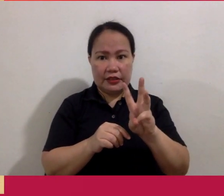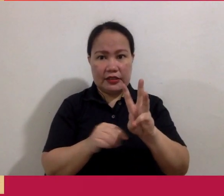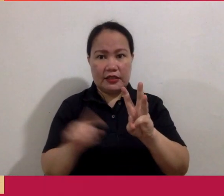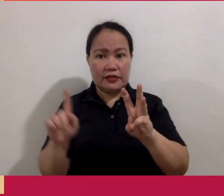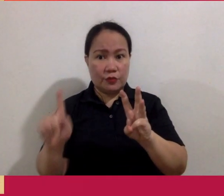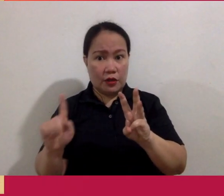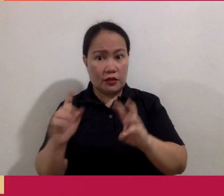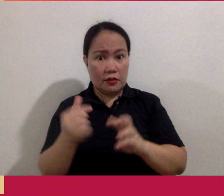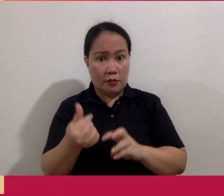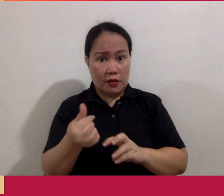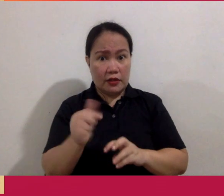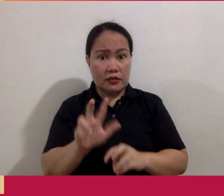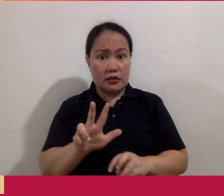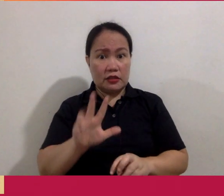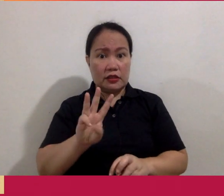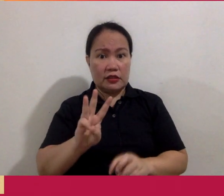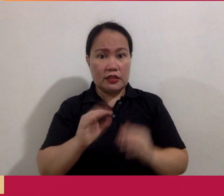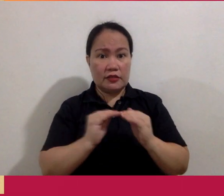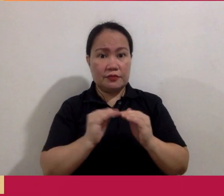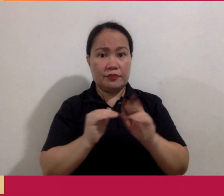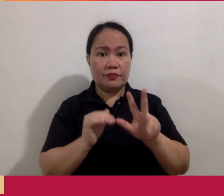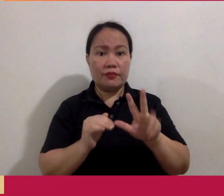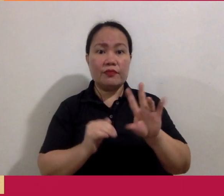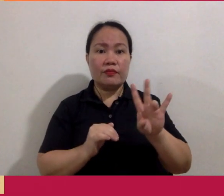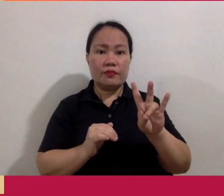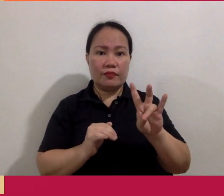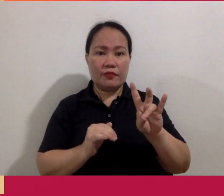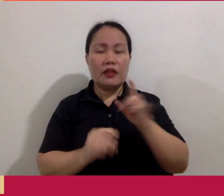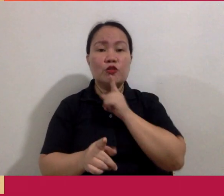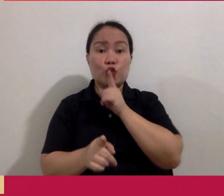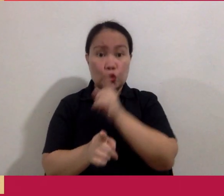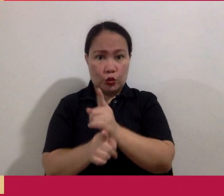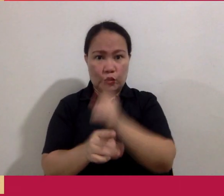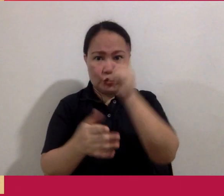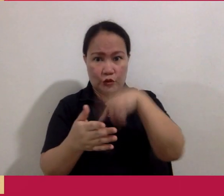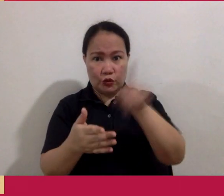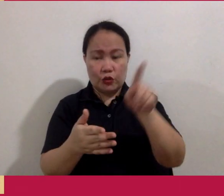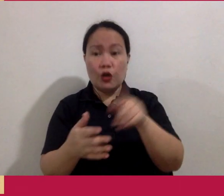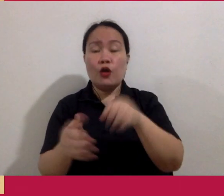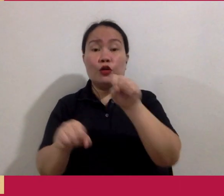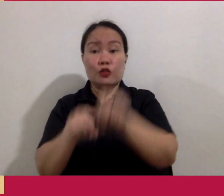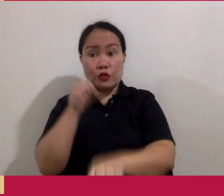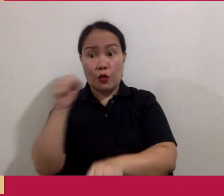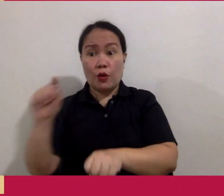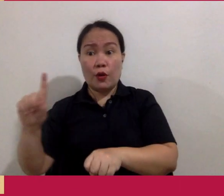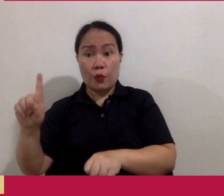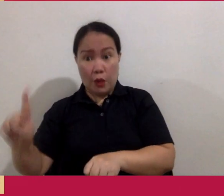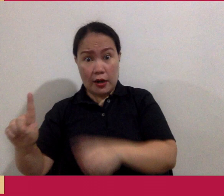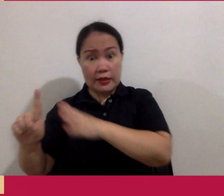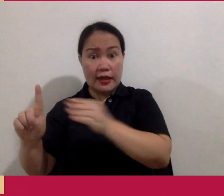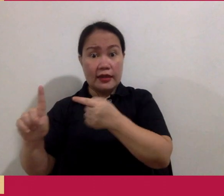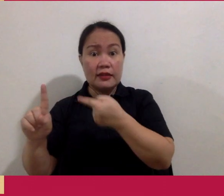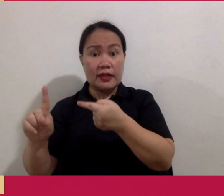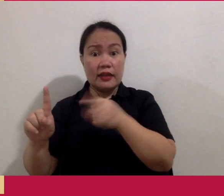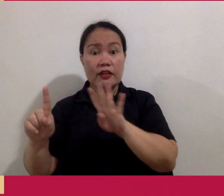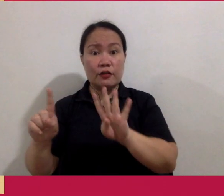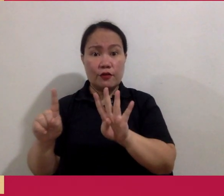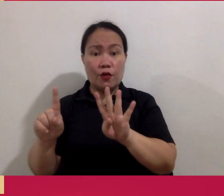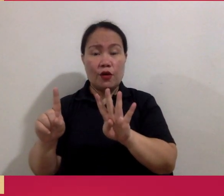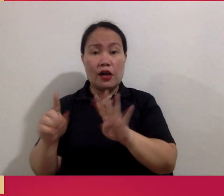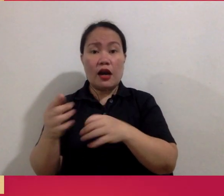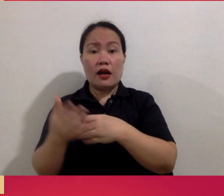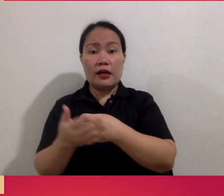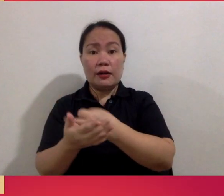positive 36. And 1 plus 36 is 37, and this is true. So, therefore, 1 and negative